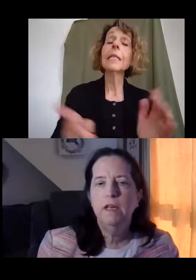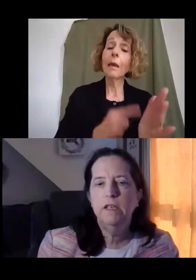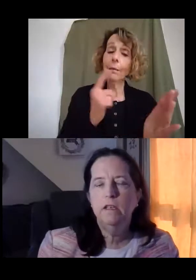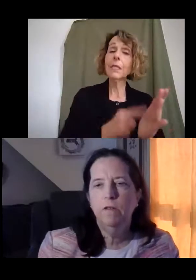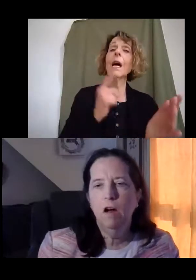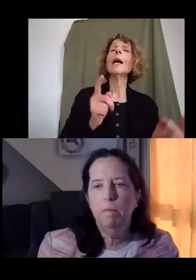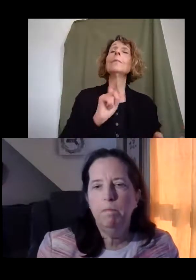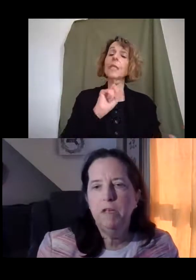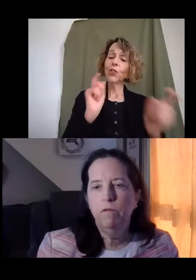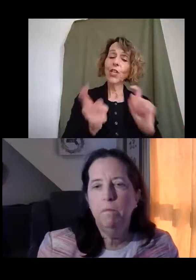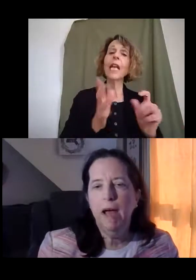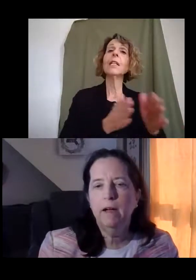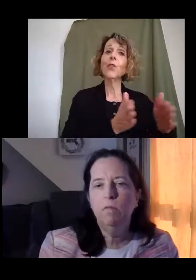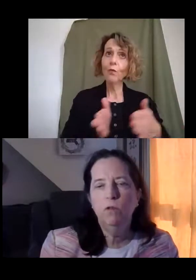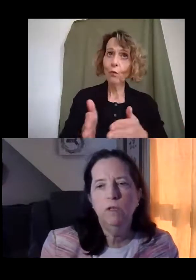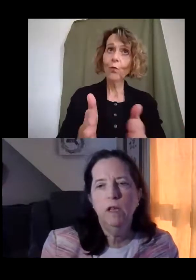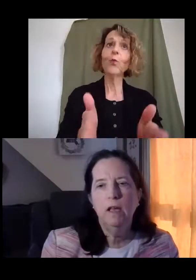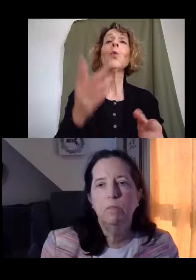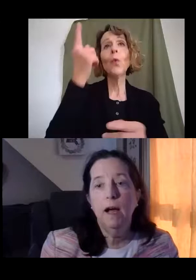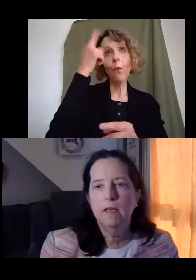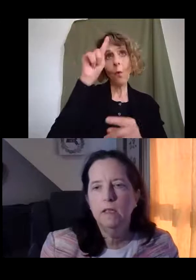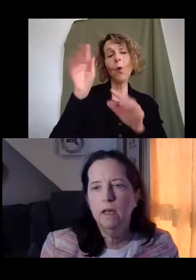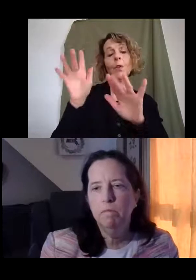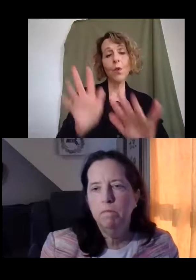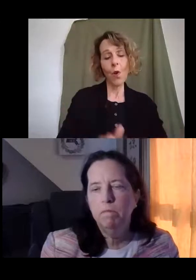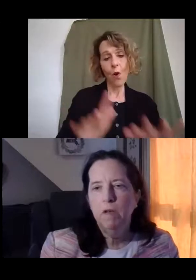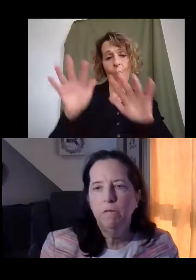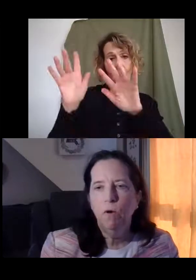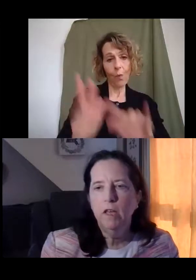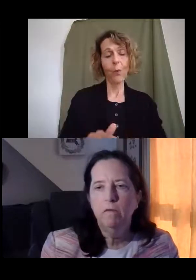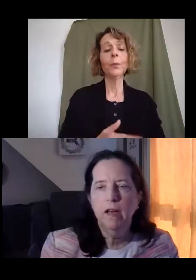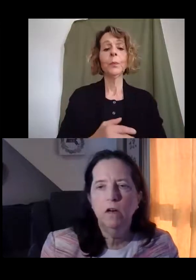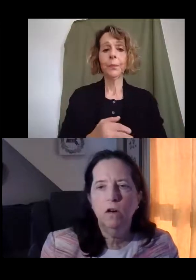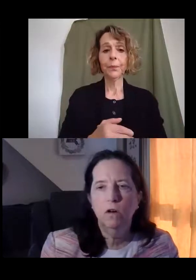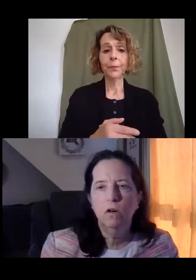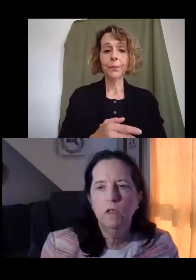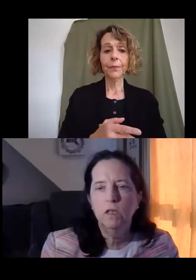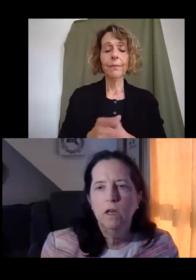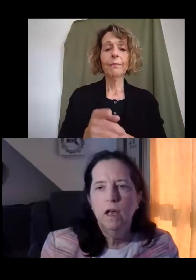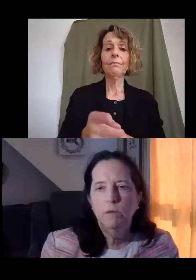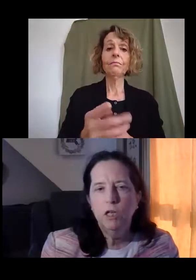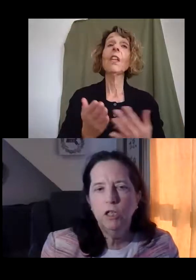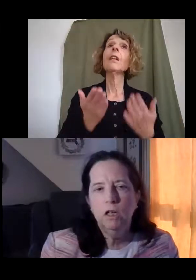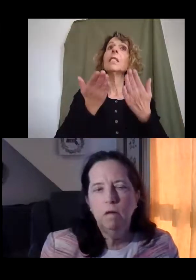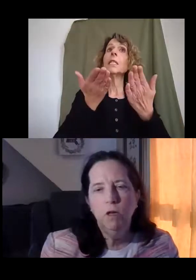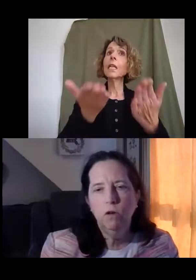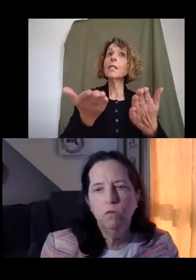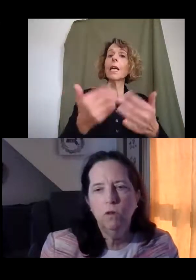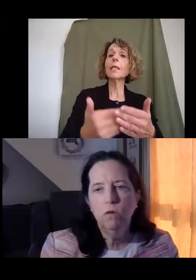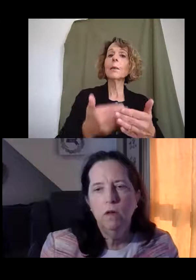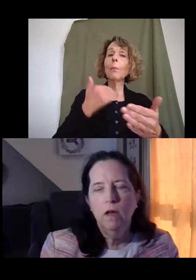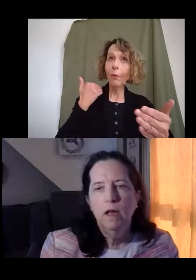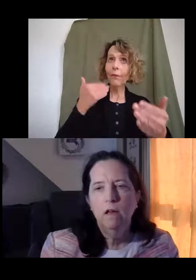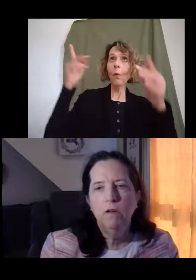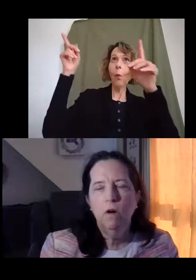You need to develop different backup routes and practice them before the event occurs, especially a commuter